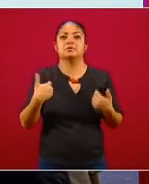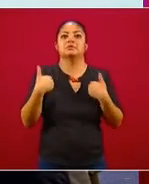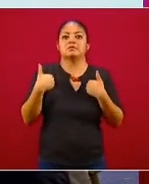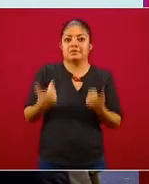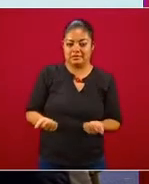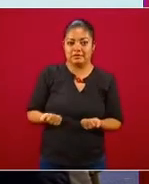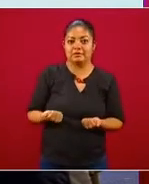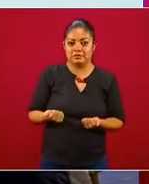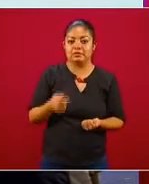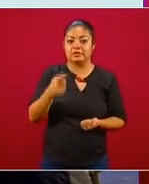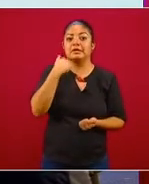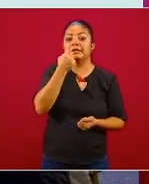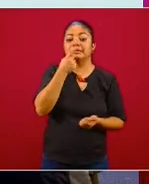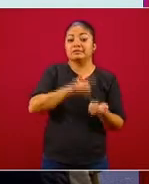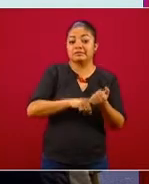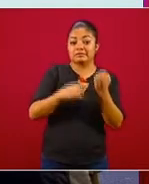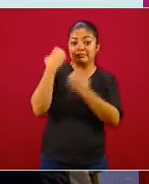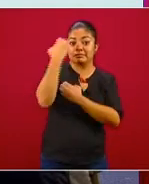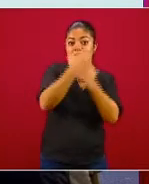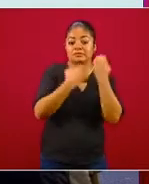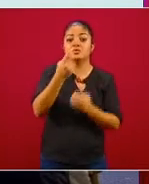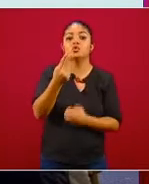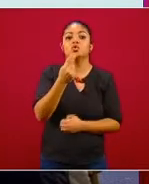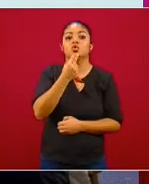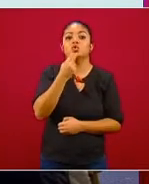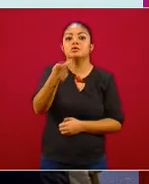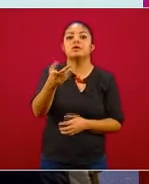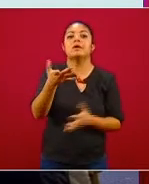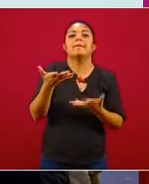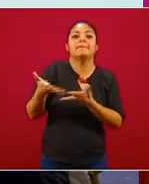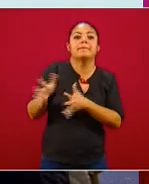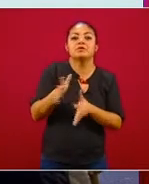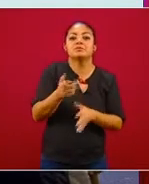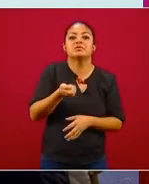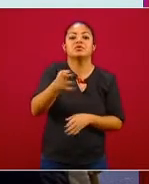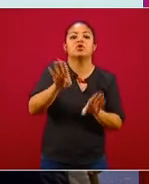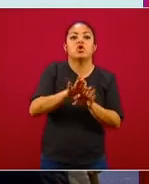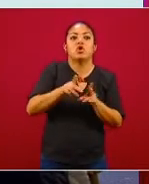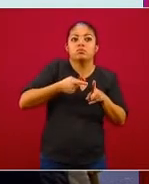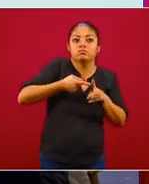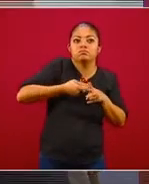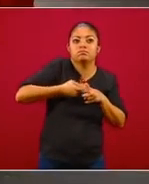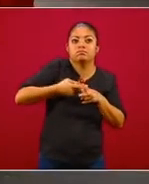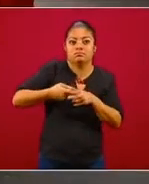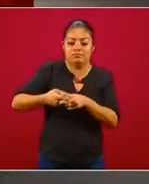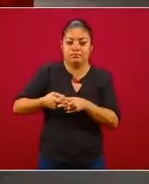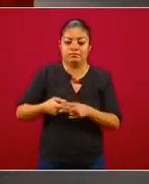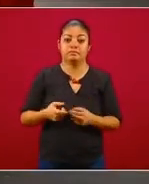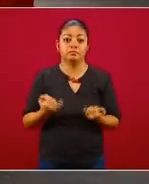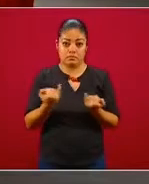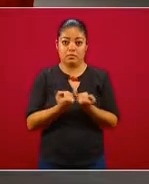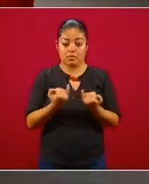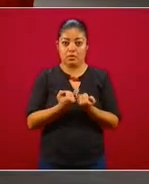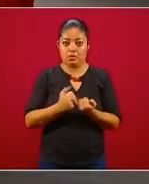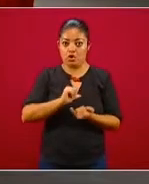the economic sphere and natural phenomena and other stuff and other different domains.